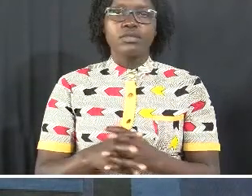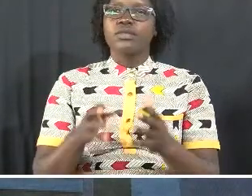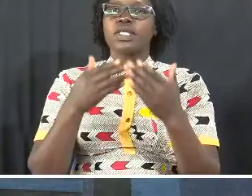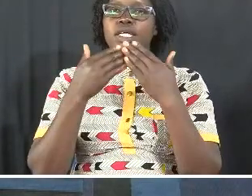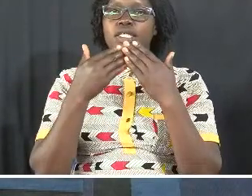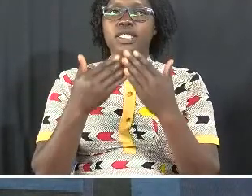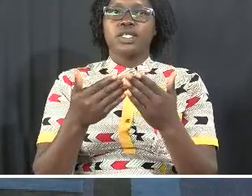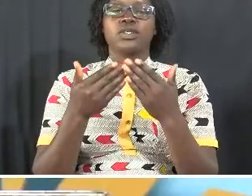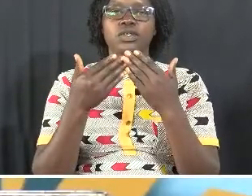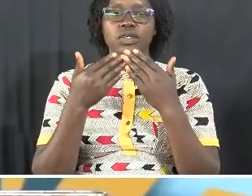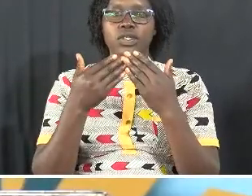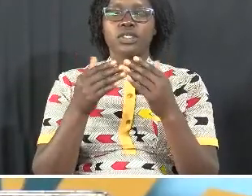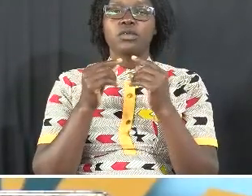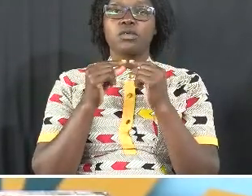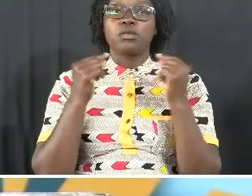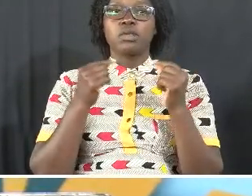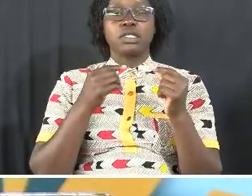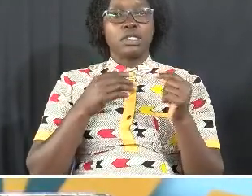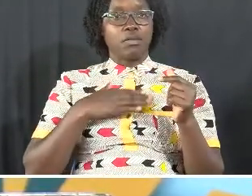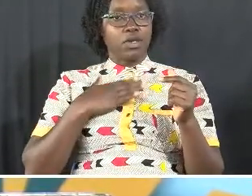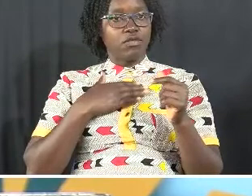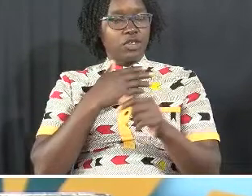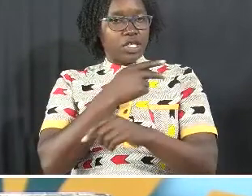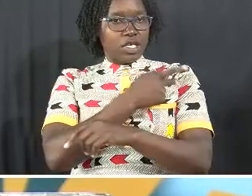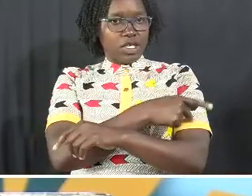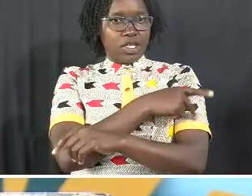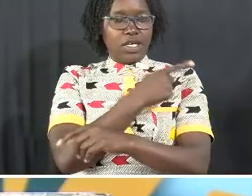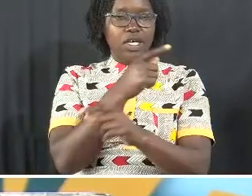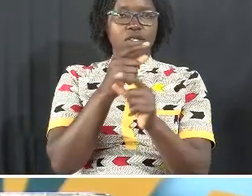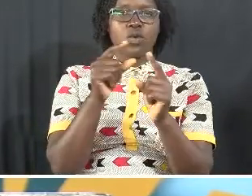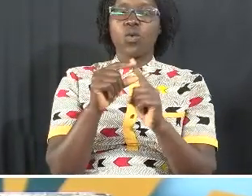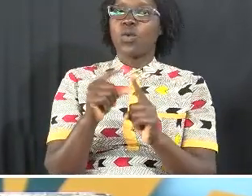Thank you, my pastor, for your kind words.